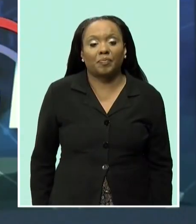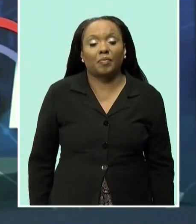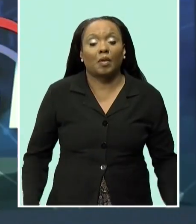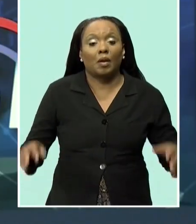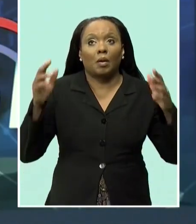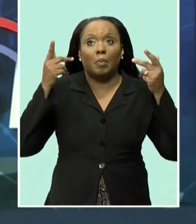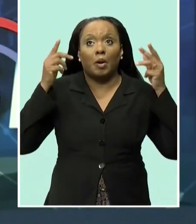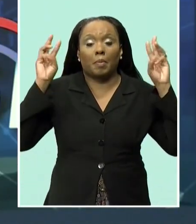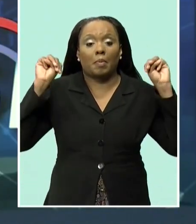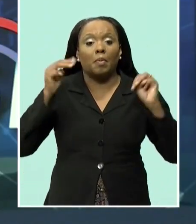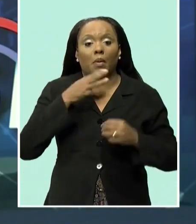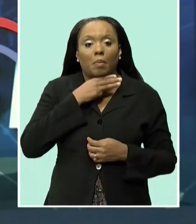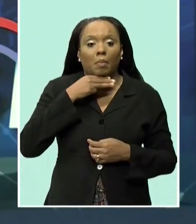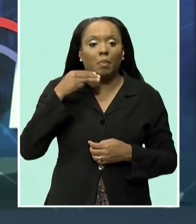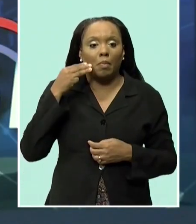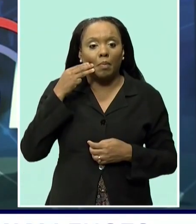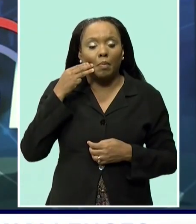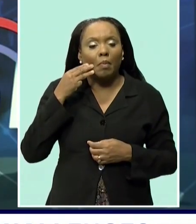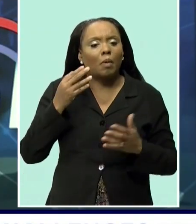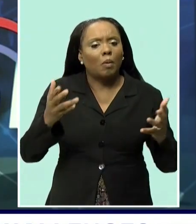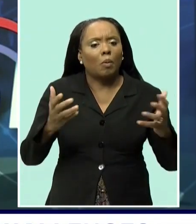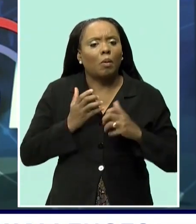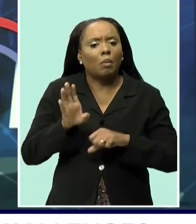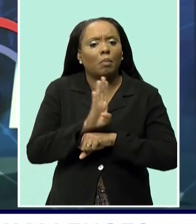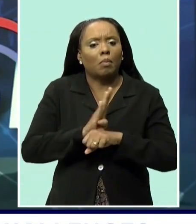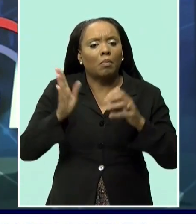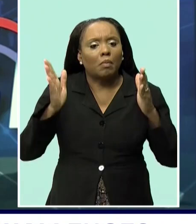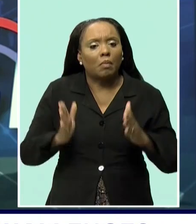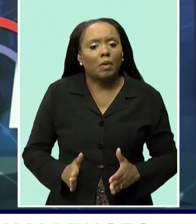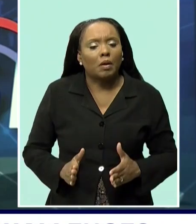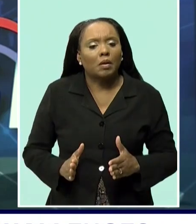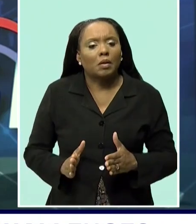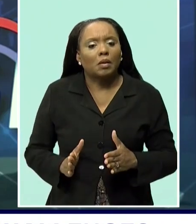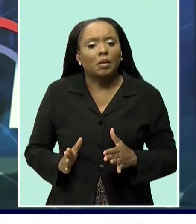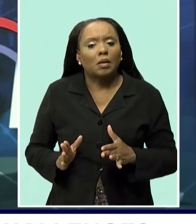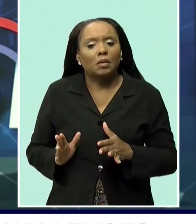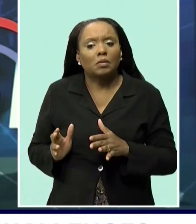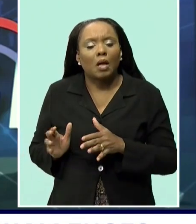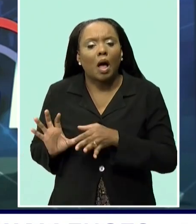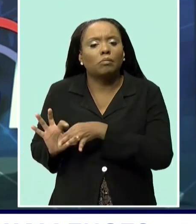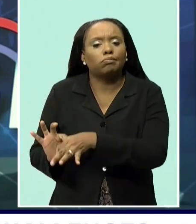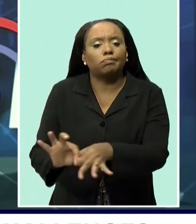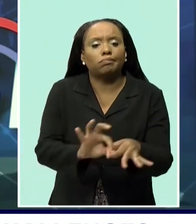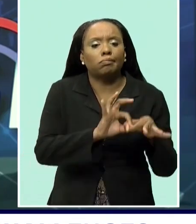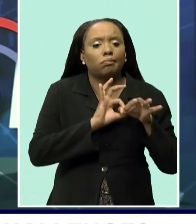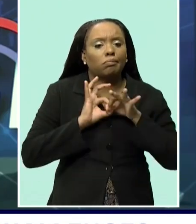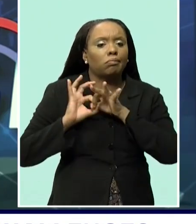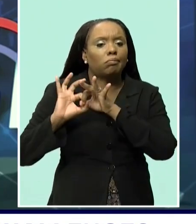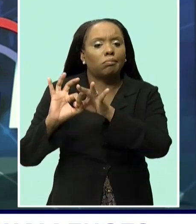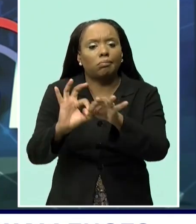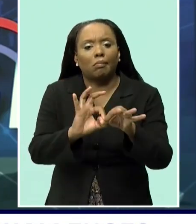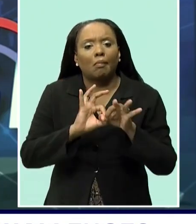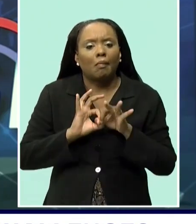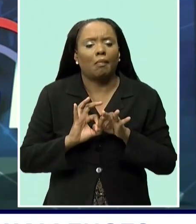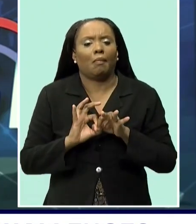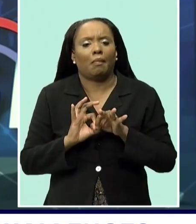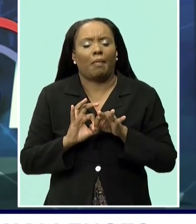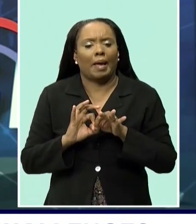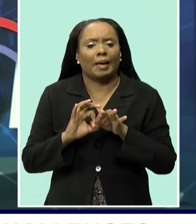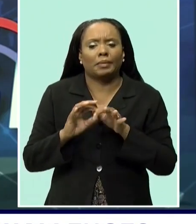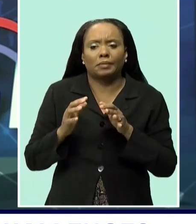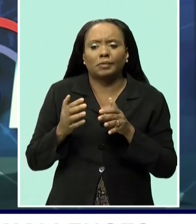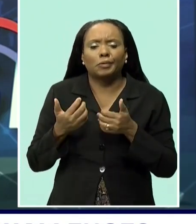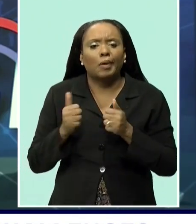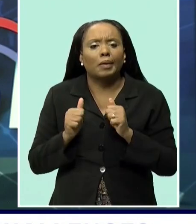Prime Minister Mia Motley has impressed on the need for Barbadians to come together to rise above the challenges that confront the country. She says there are